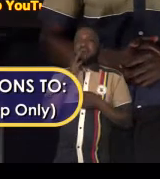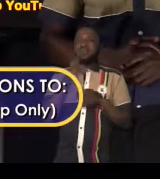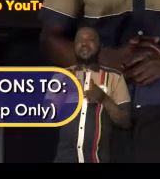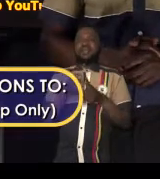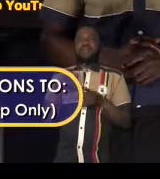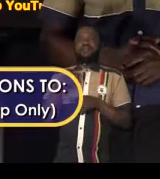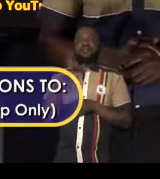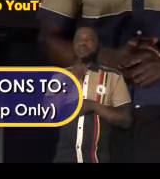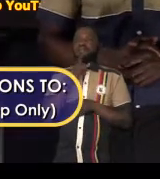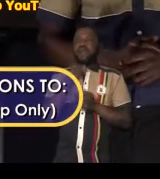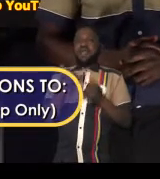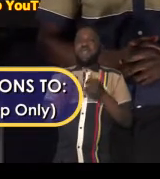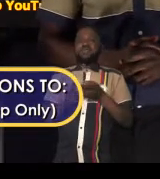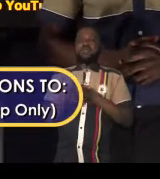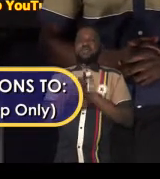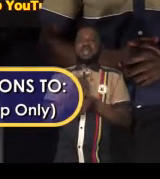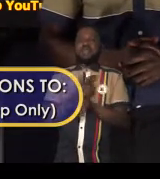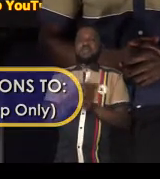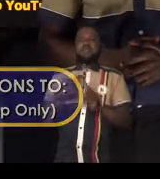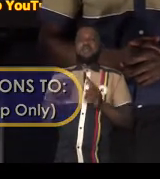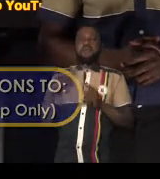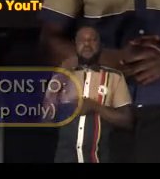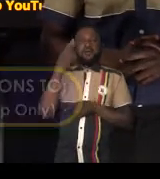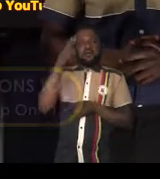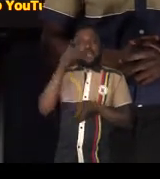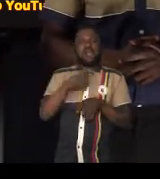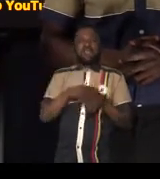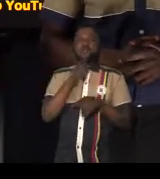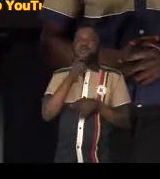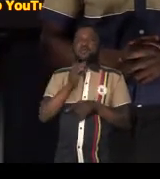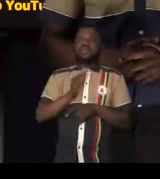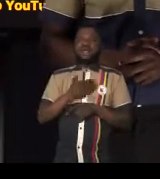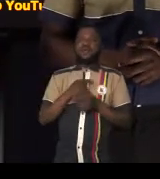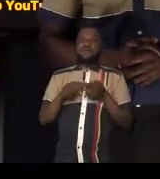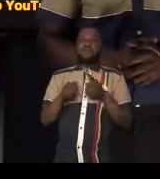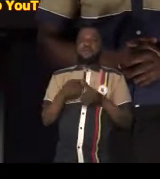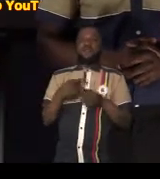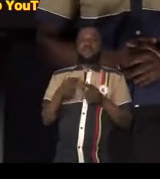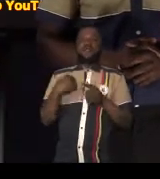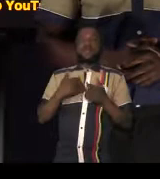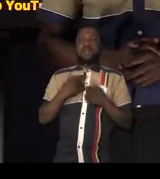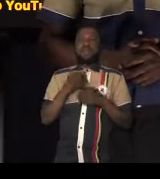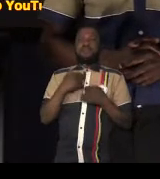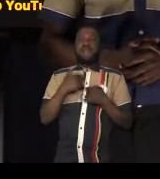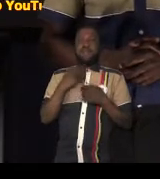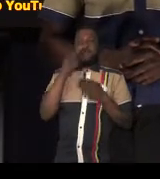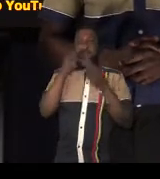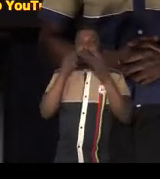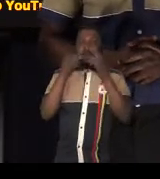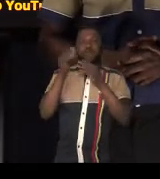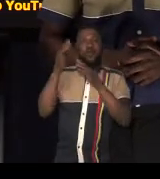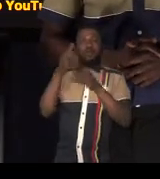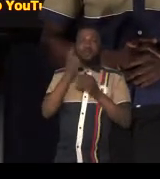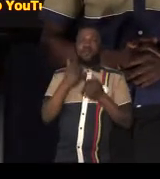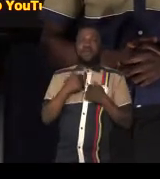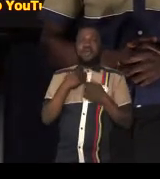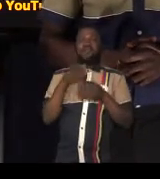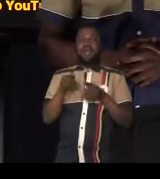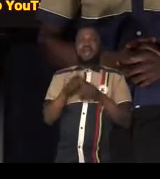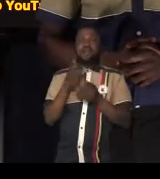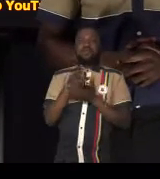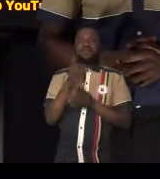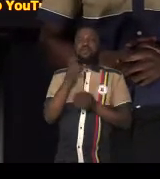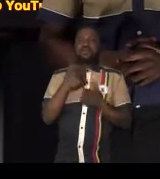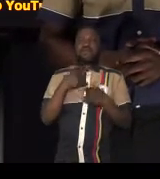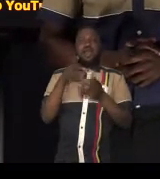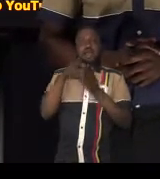has been like we should not end today's lesson, but of course, time is not our friend. But we have had fun, hoping that you have as